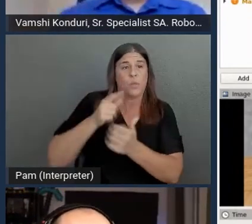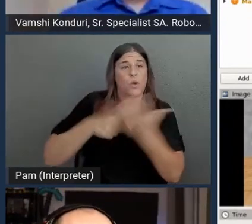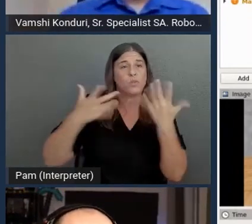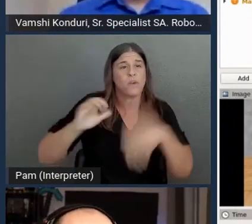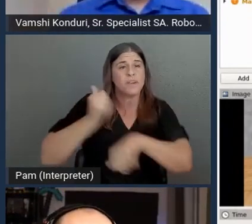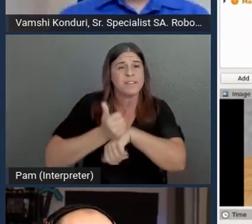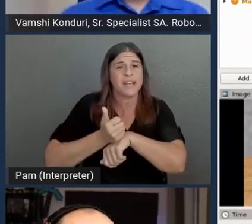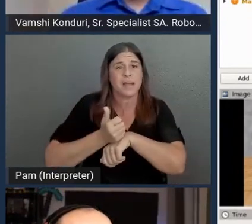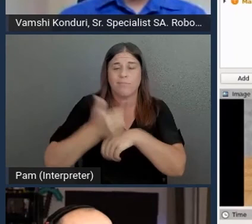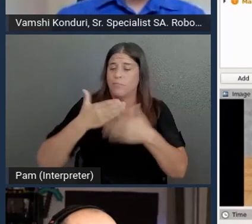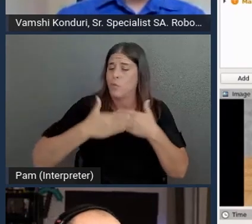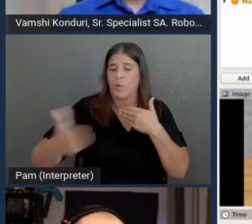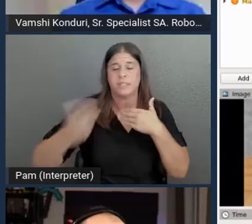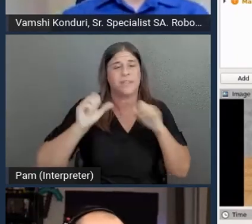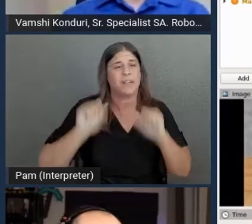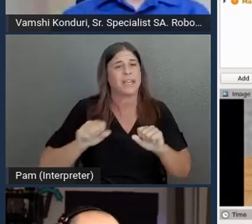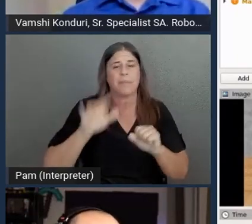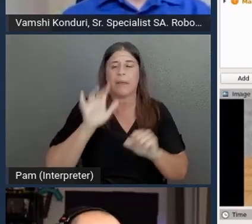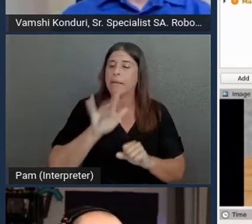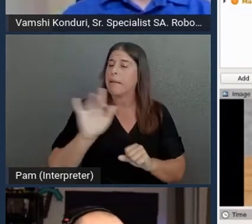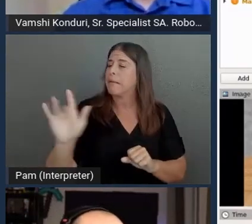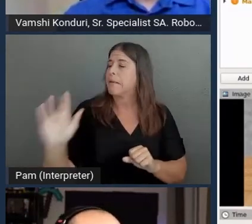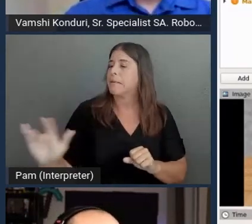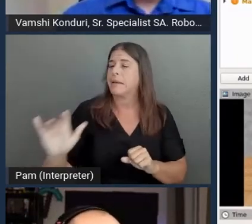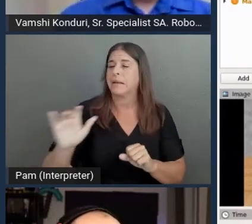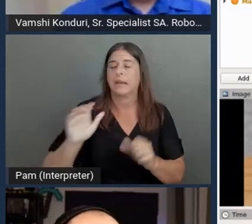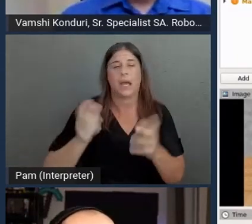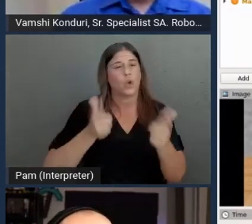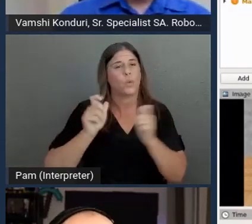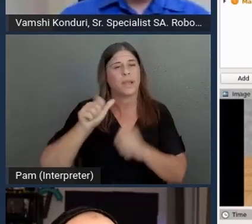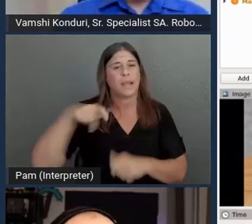of it can be a couple of clicks or a quick API call.